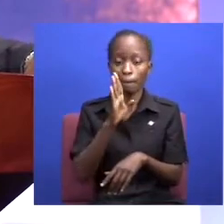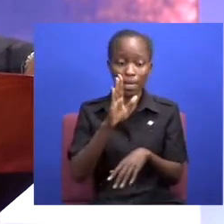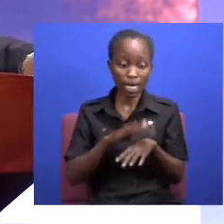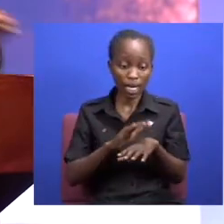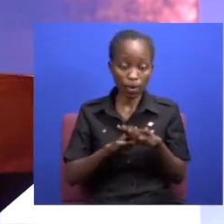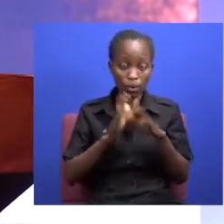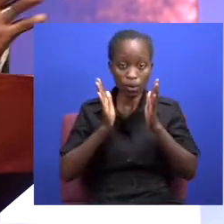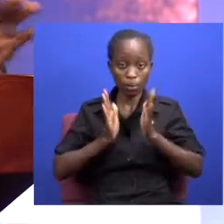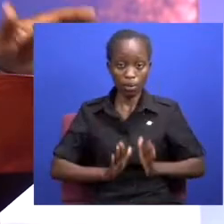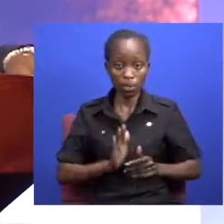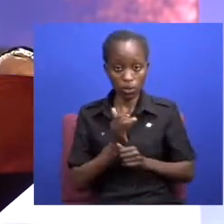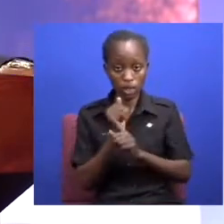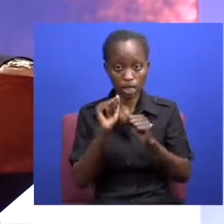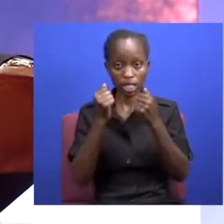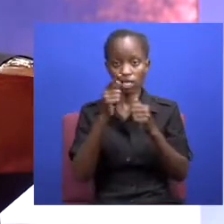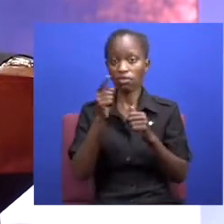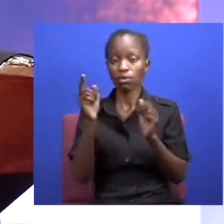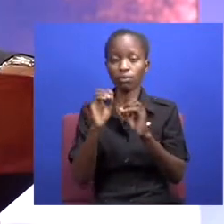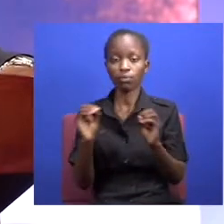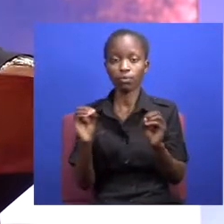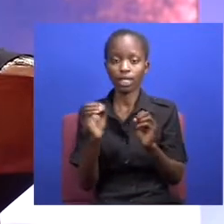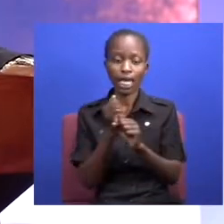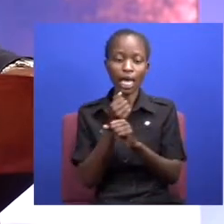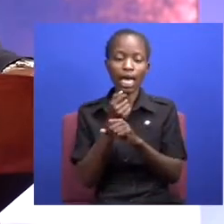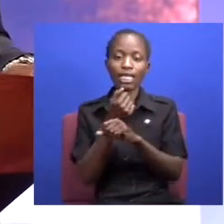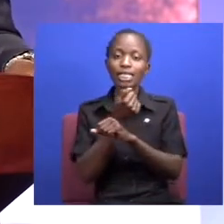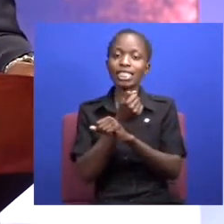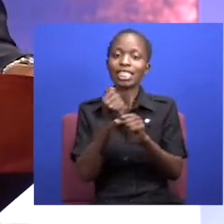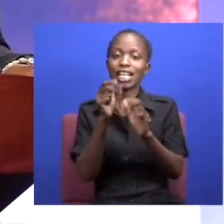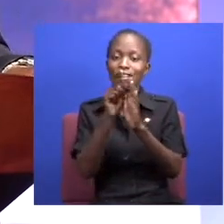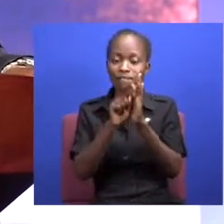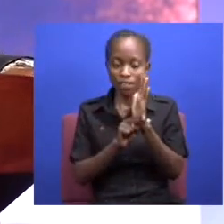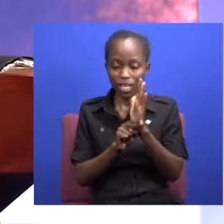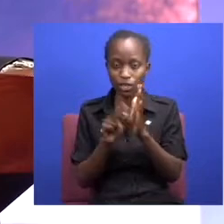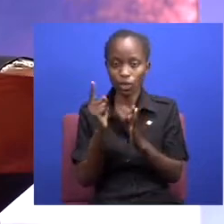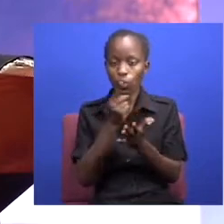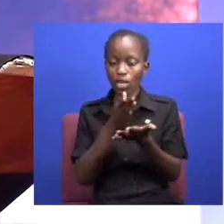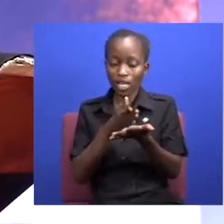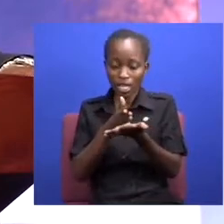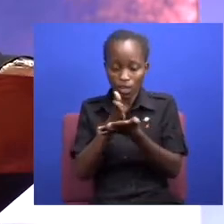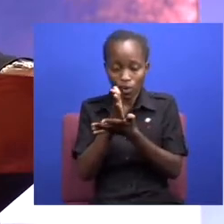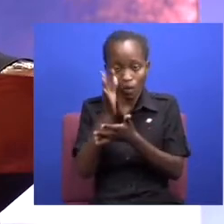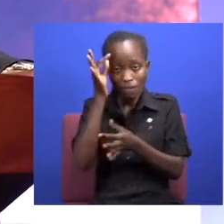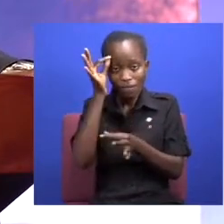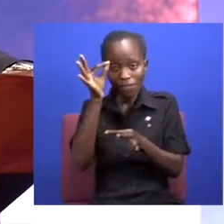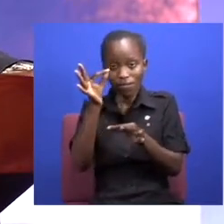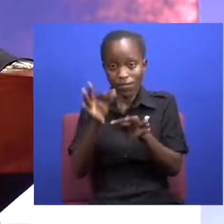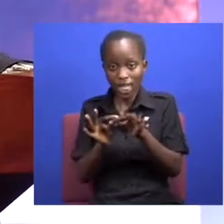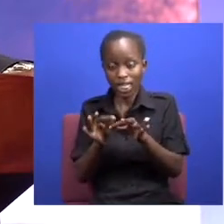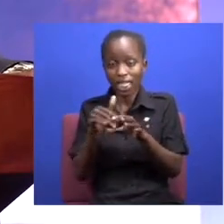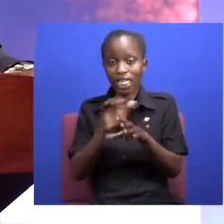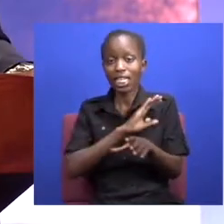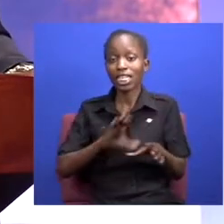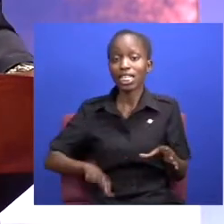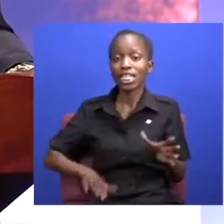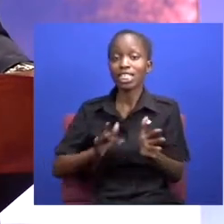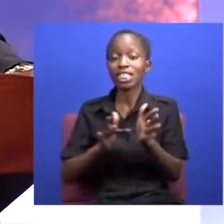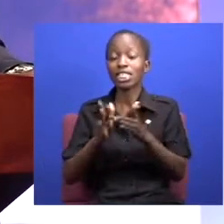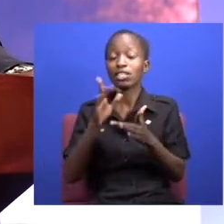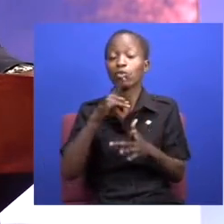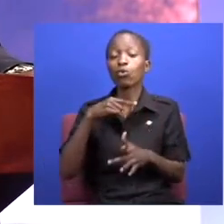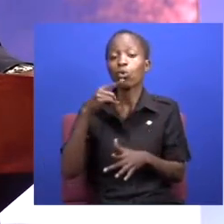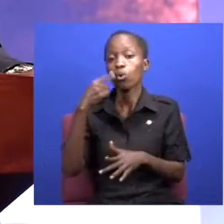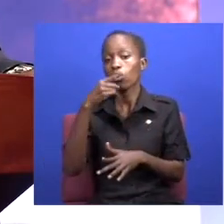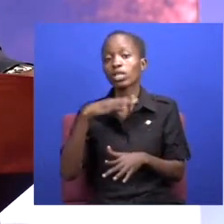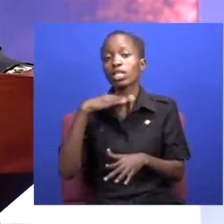good person doesn't save you. Salvation is only by faith in Christ Jesus, who died on